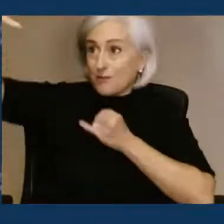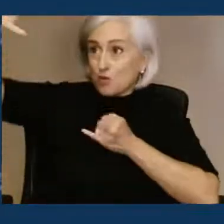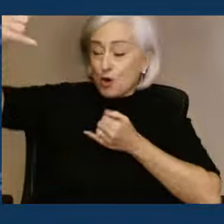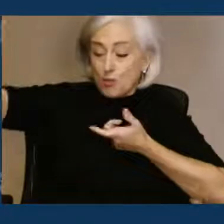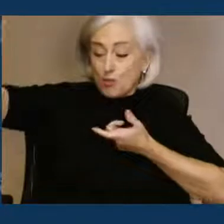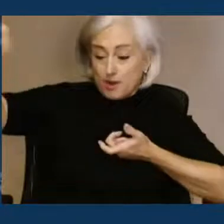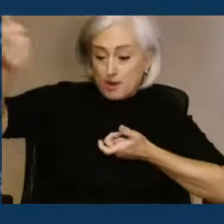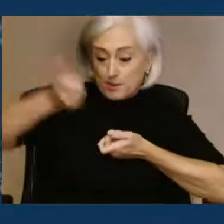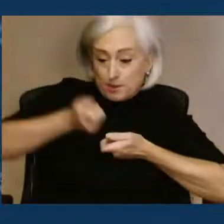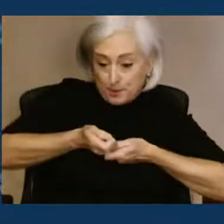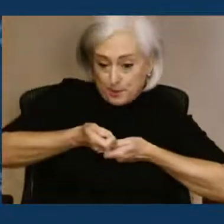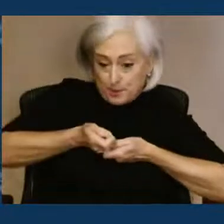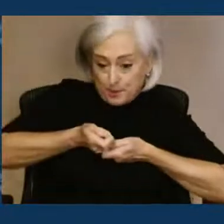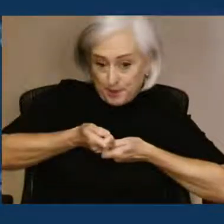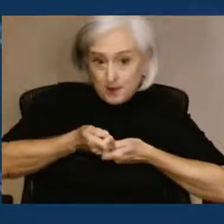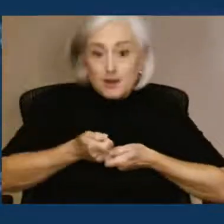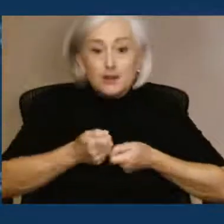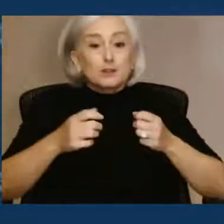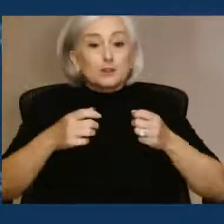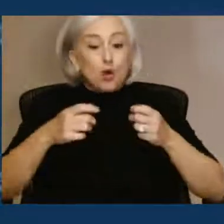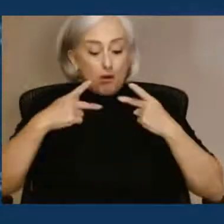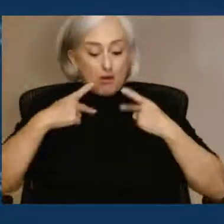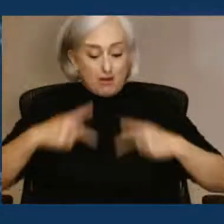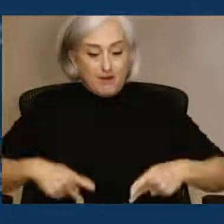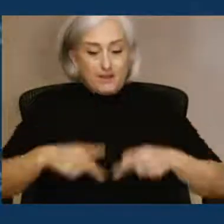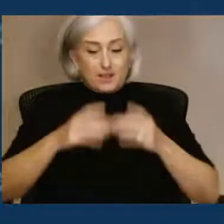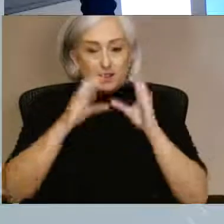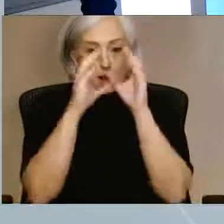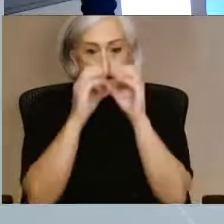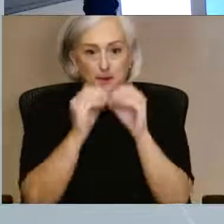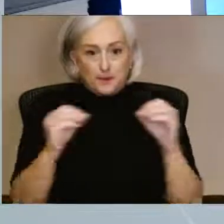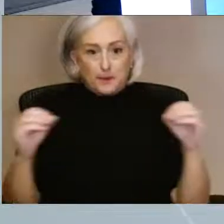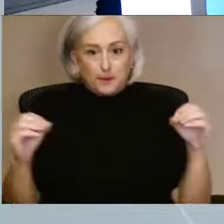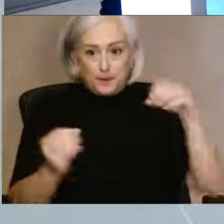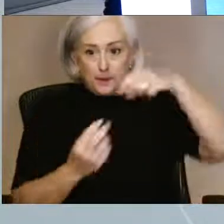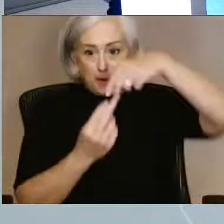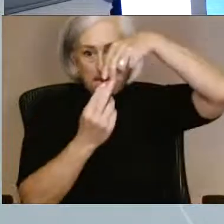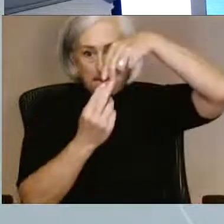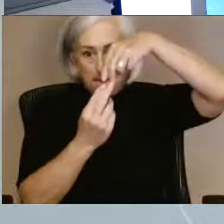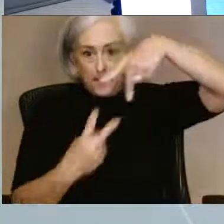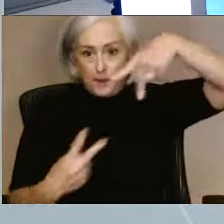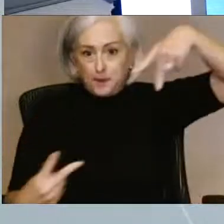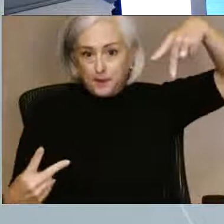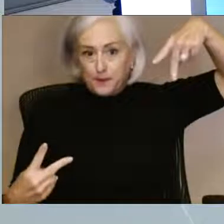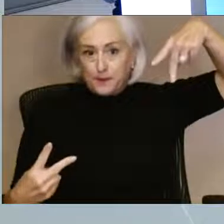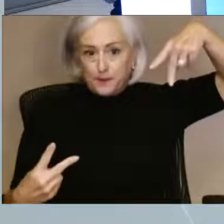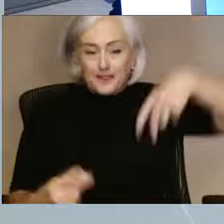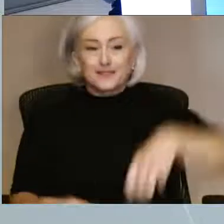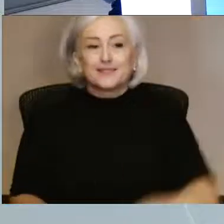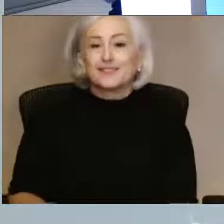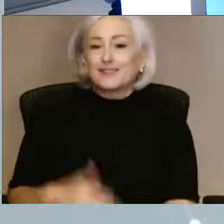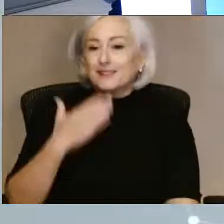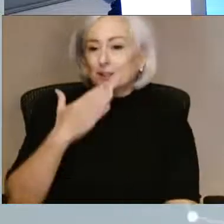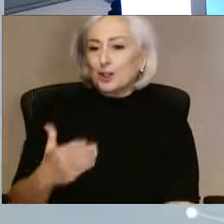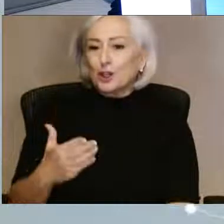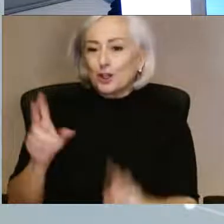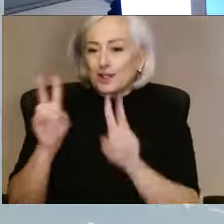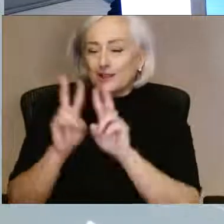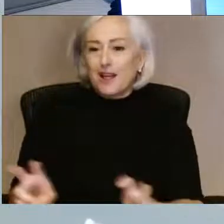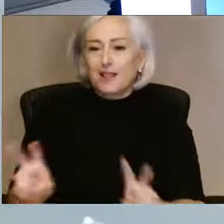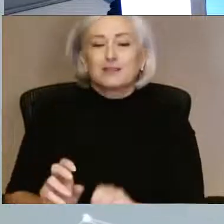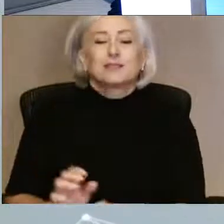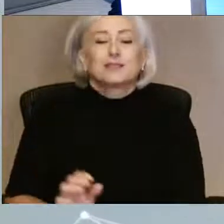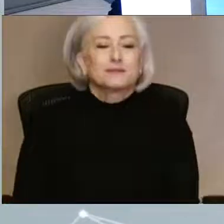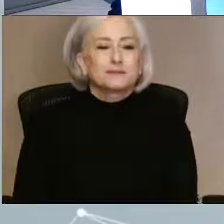they physically split that sister chromatid in two. That's a great analogy. So,